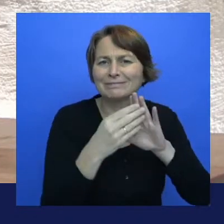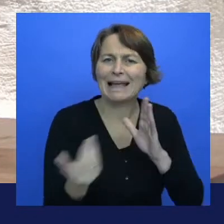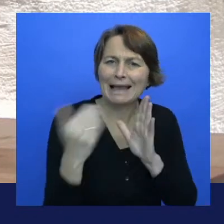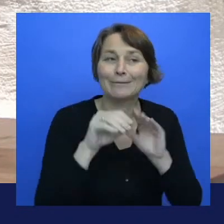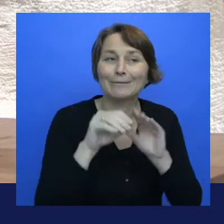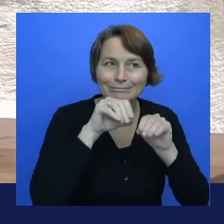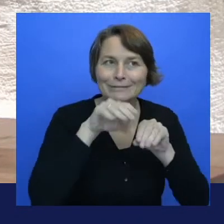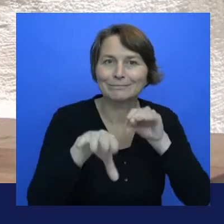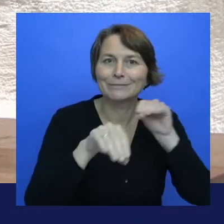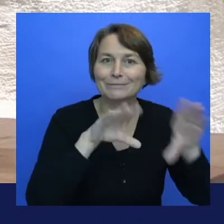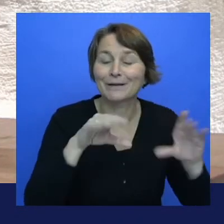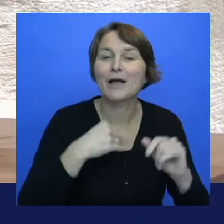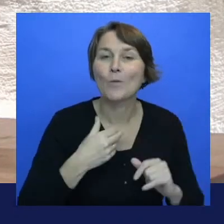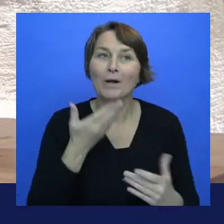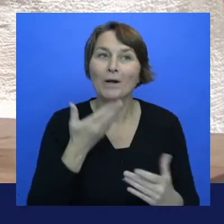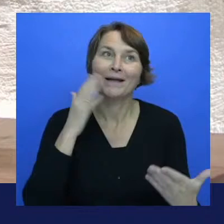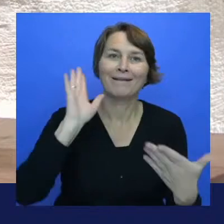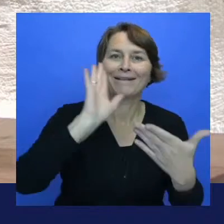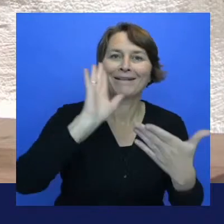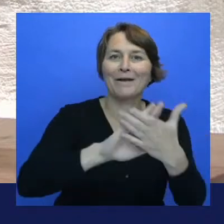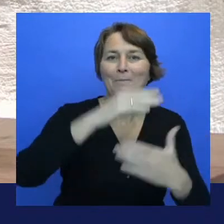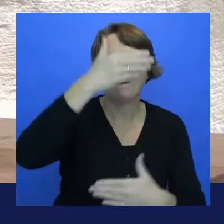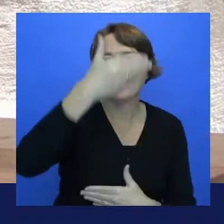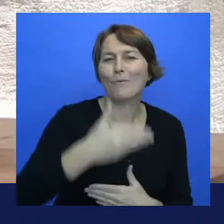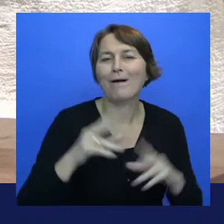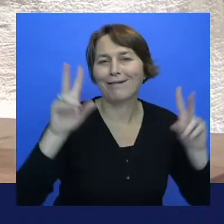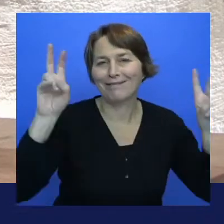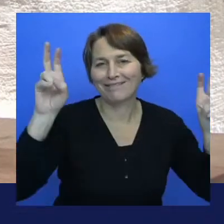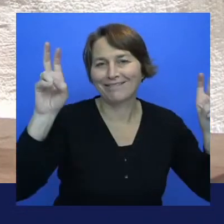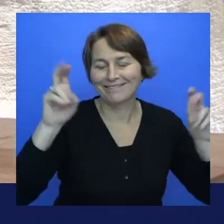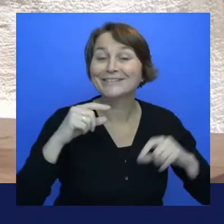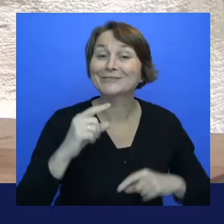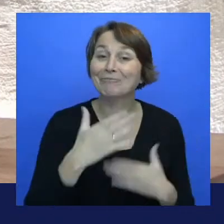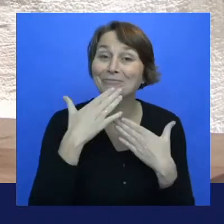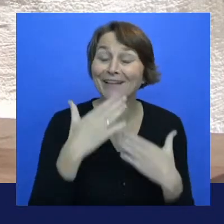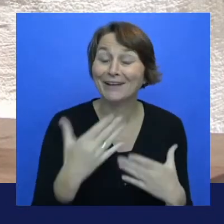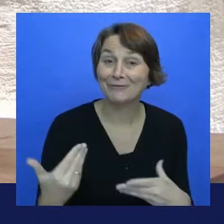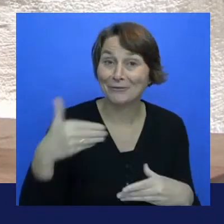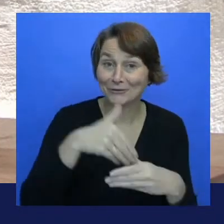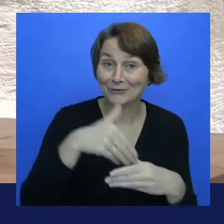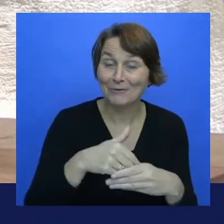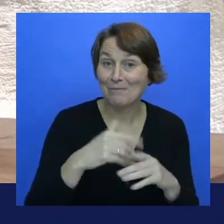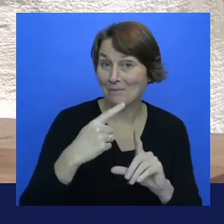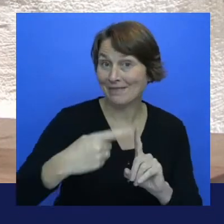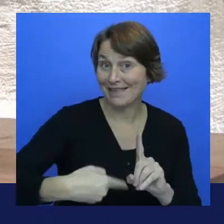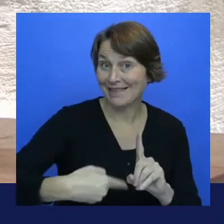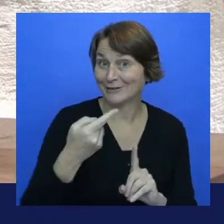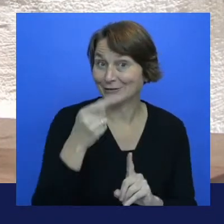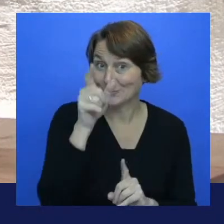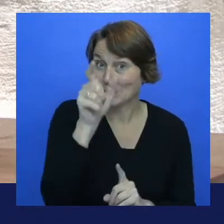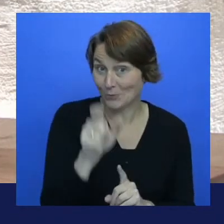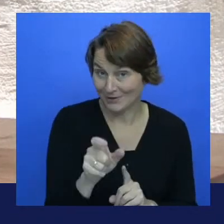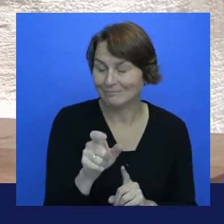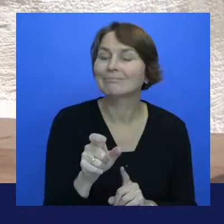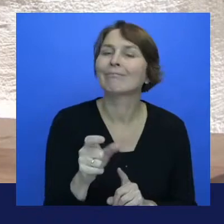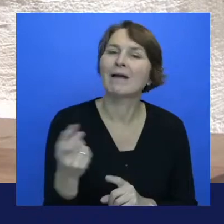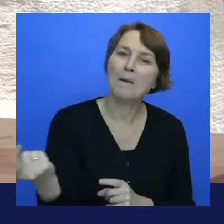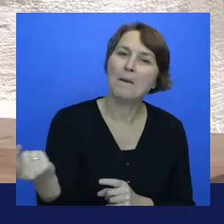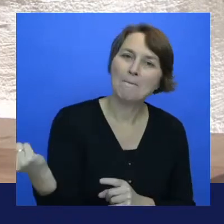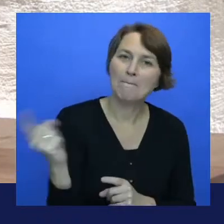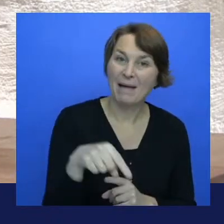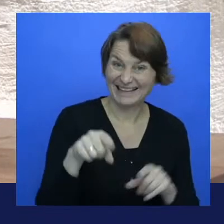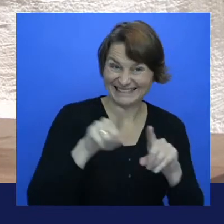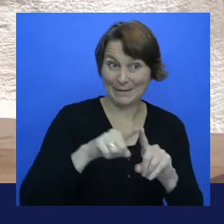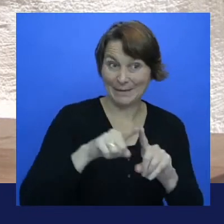good. So thank you very much, everyone, for joining us. Next week, we are back on Thursday again. Same time, same